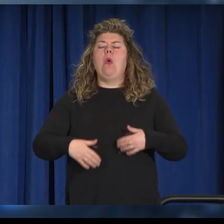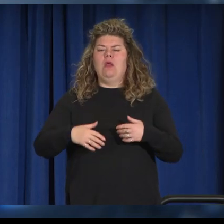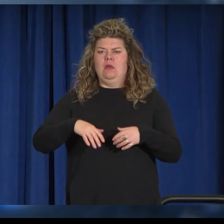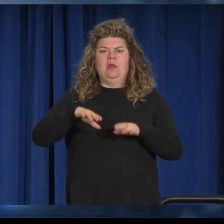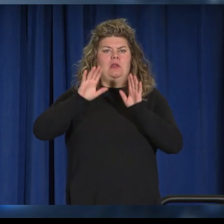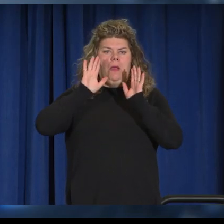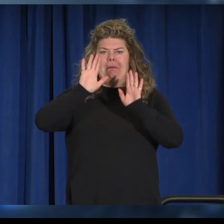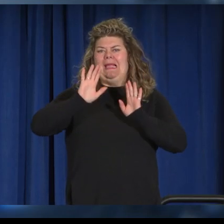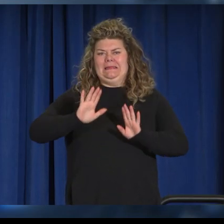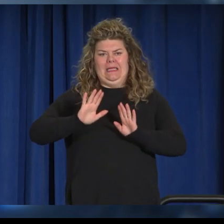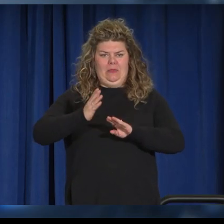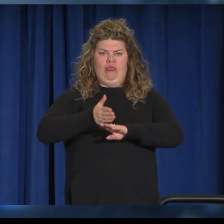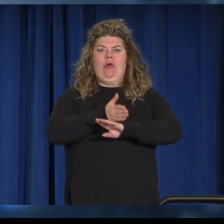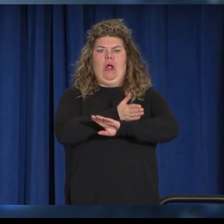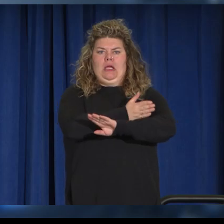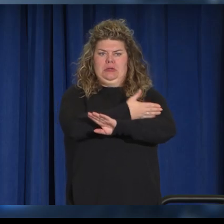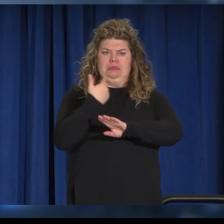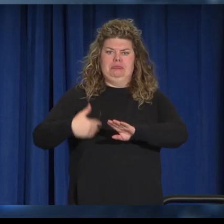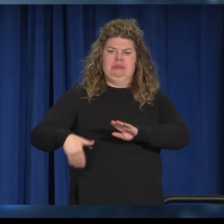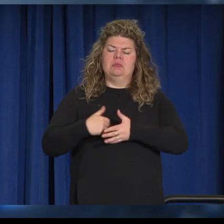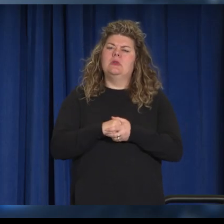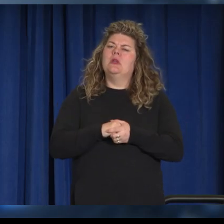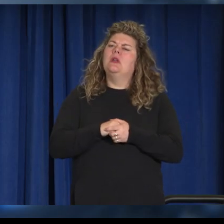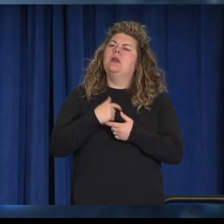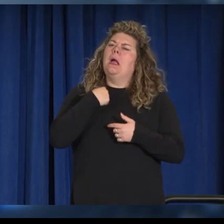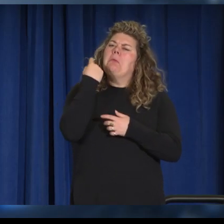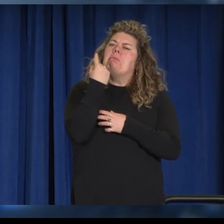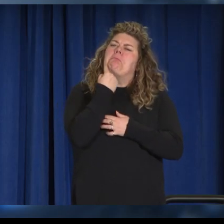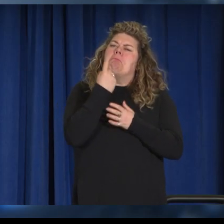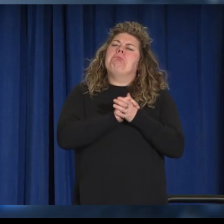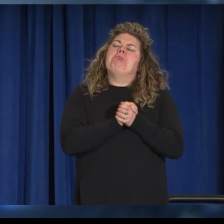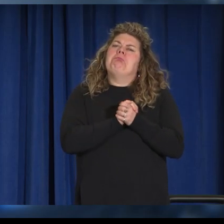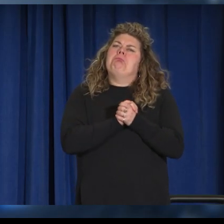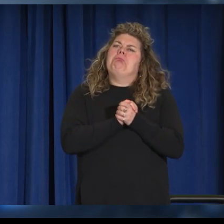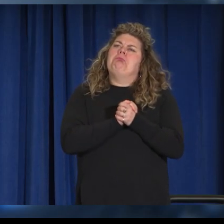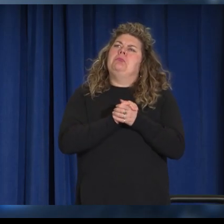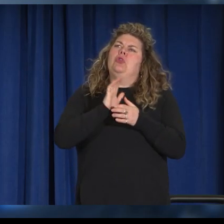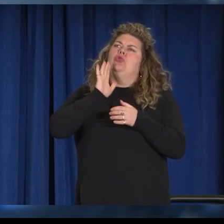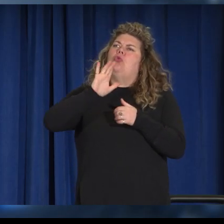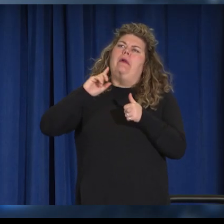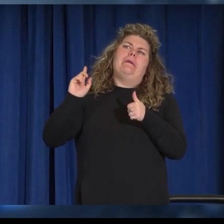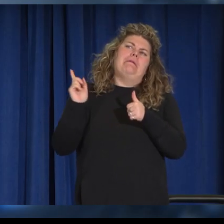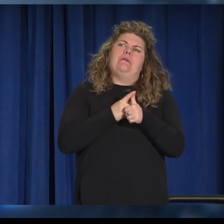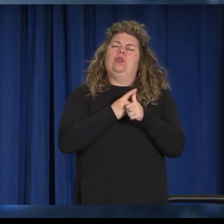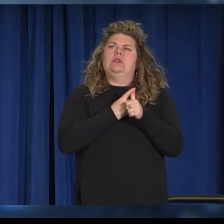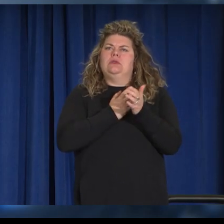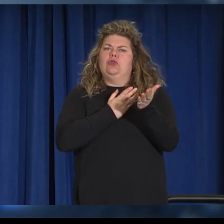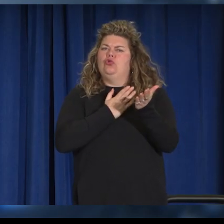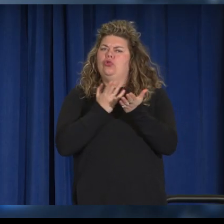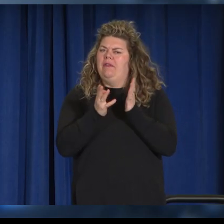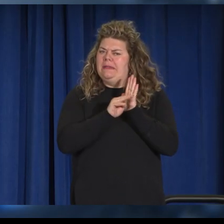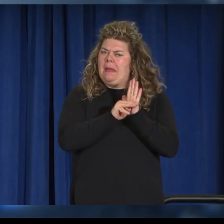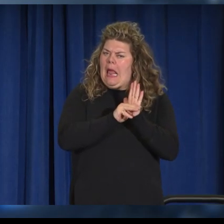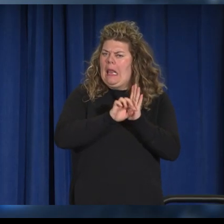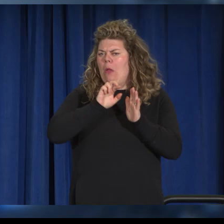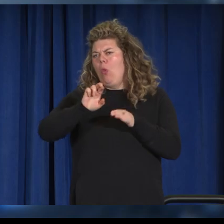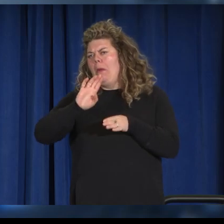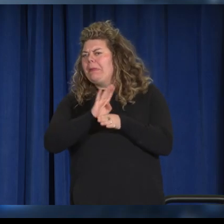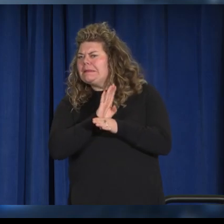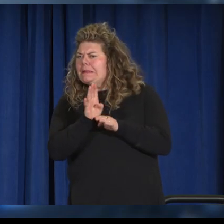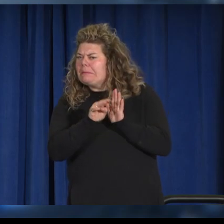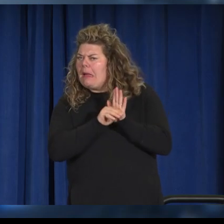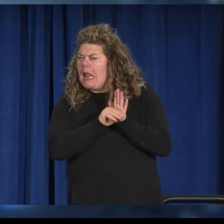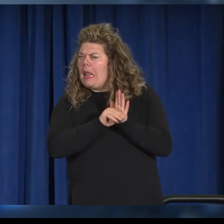first kind of, I'll call it, service model or business model that used different sources